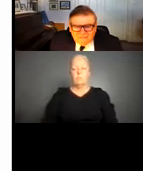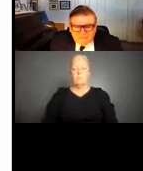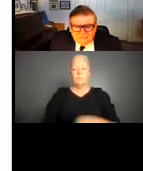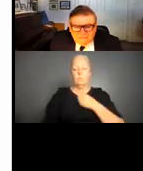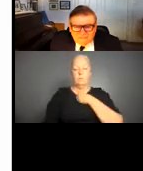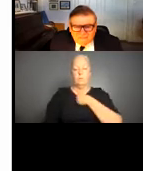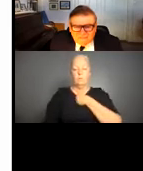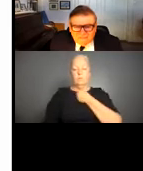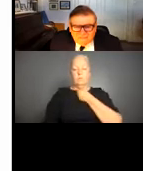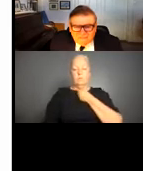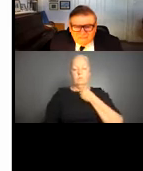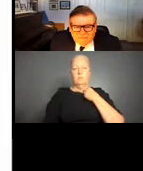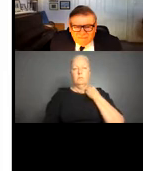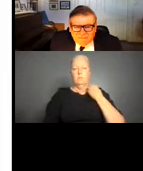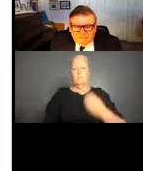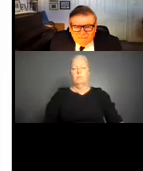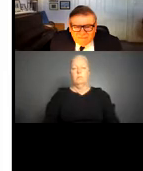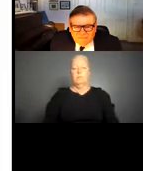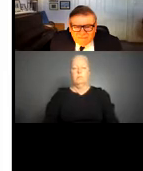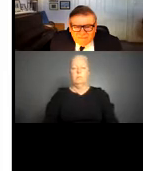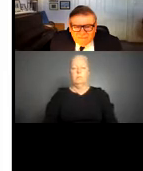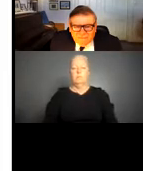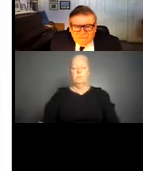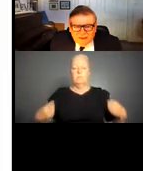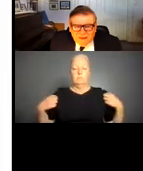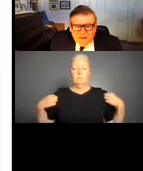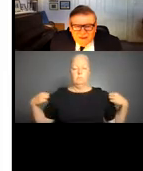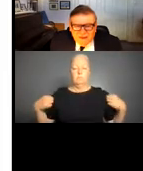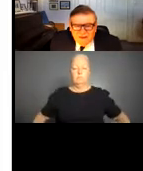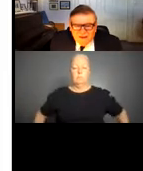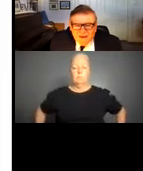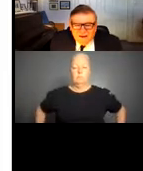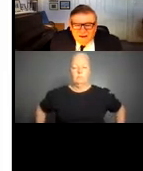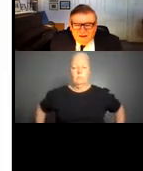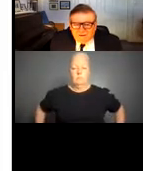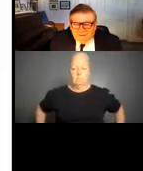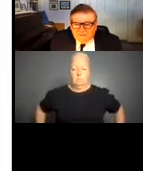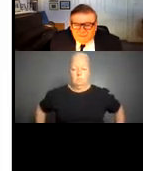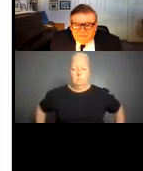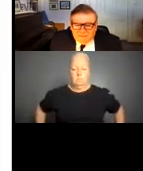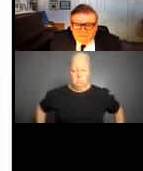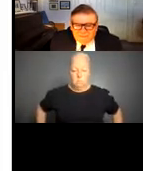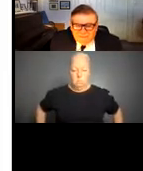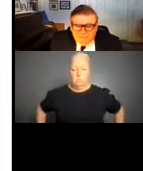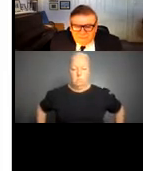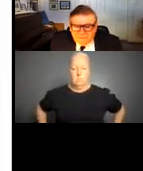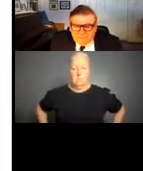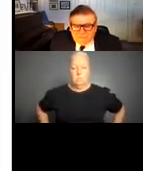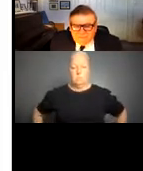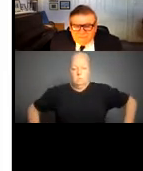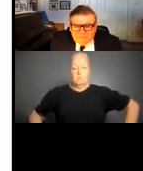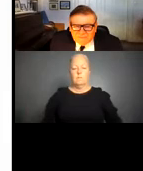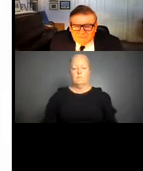funds. Adapt to thrive. In Bangladesh, CDD and many other organizations of persons